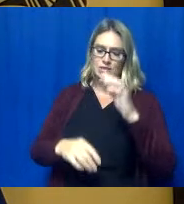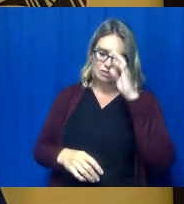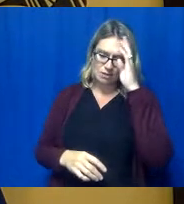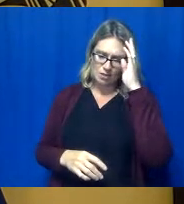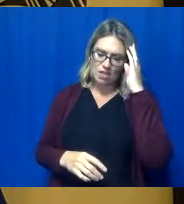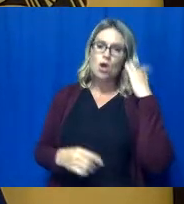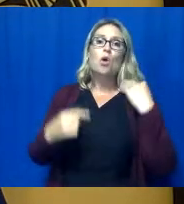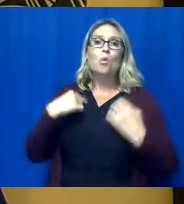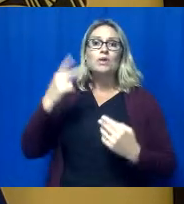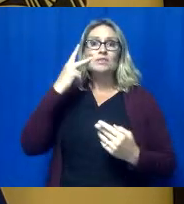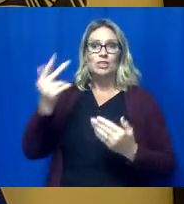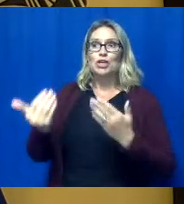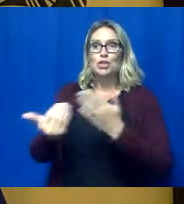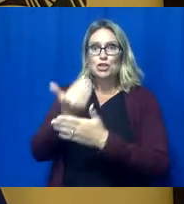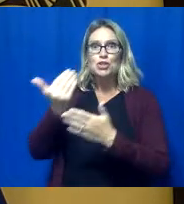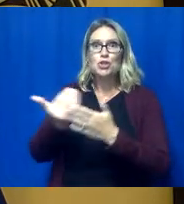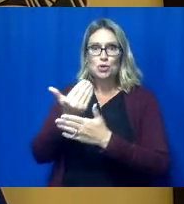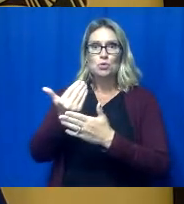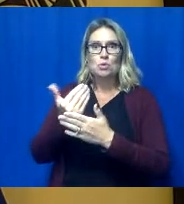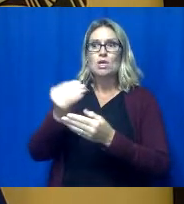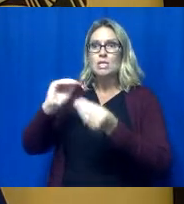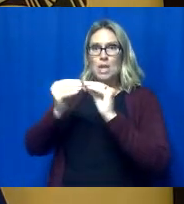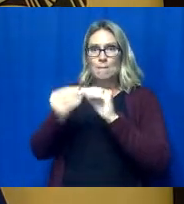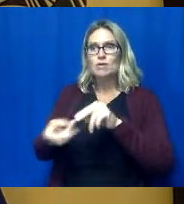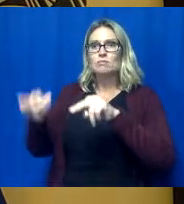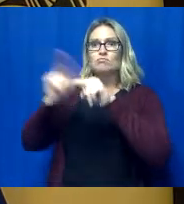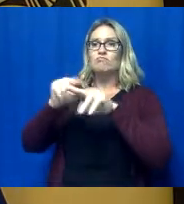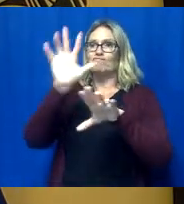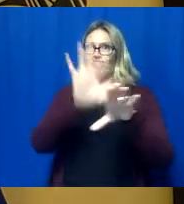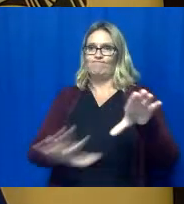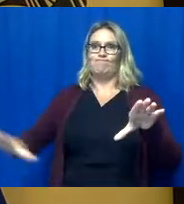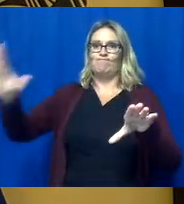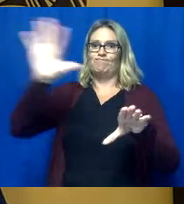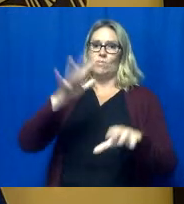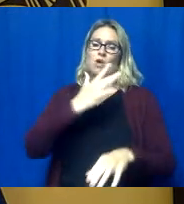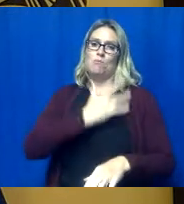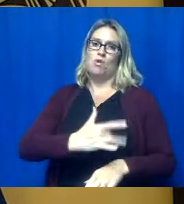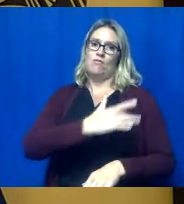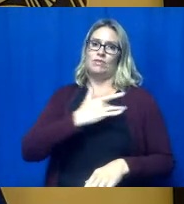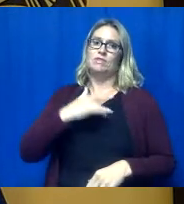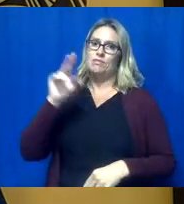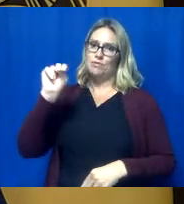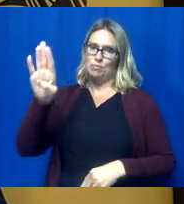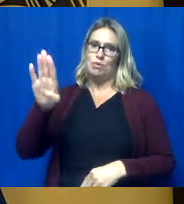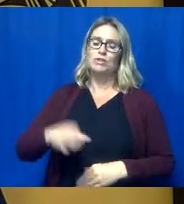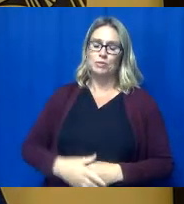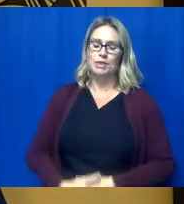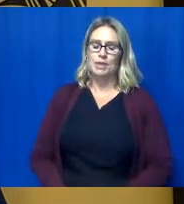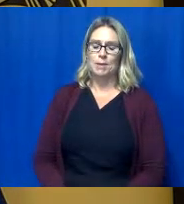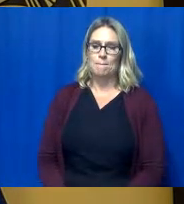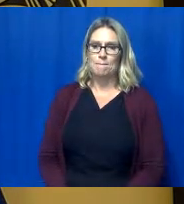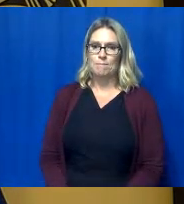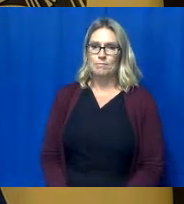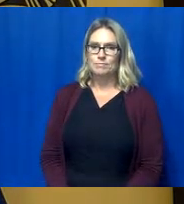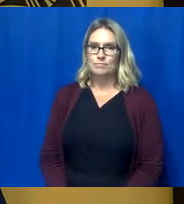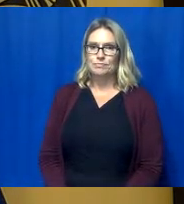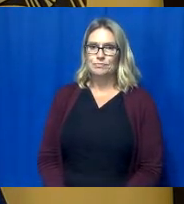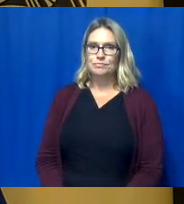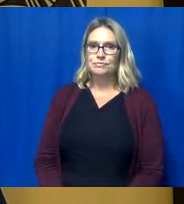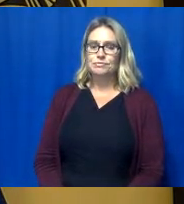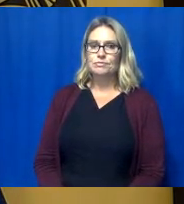in nearly every corner of our province. Et la plupart de ces cas nouveaux. And most of these new